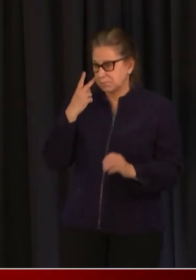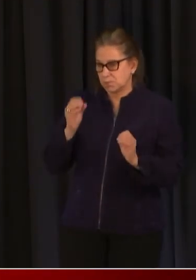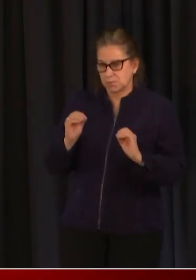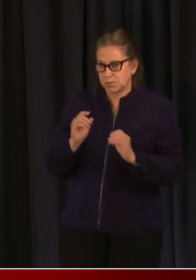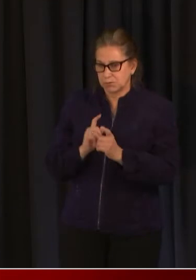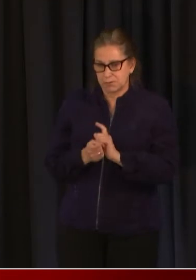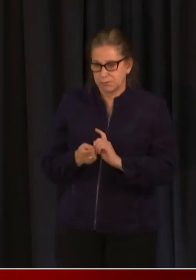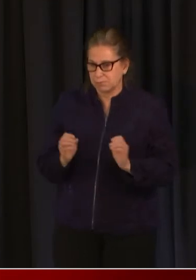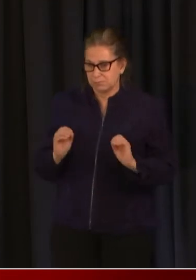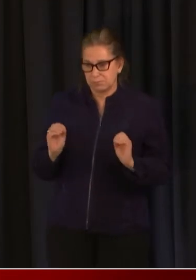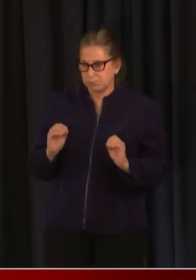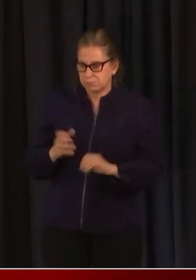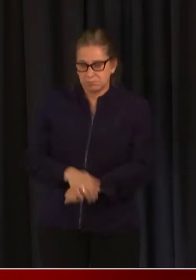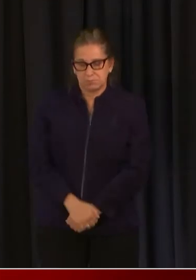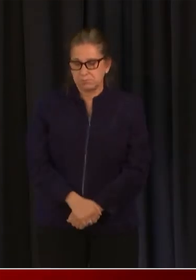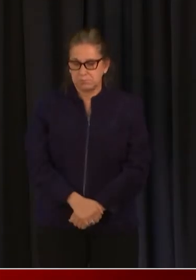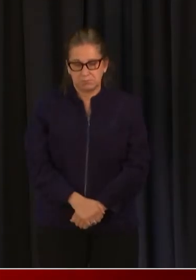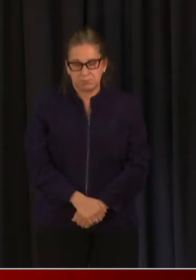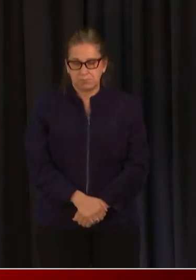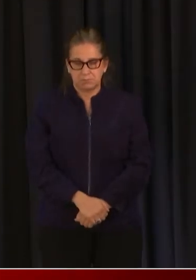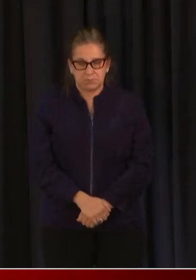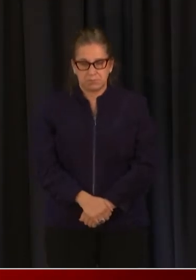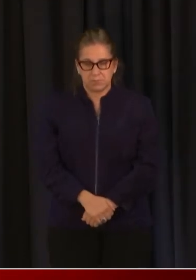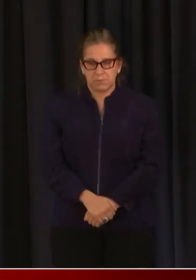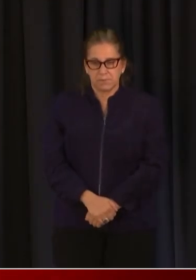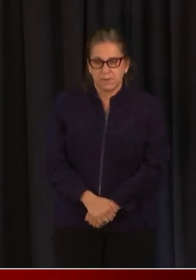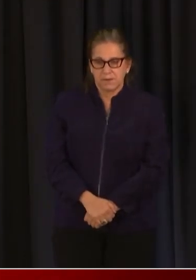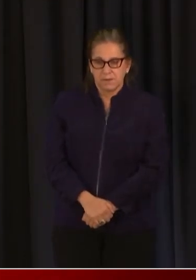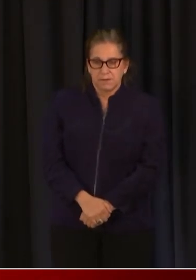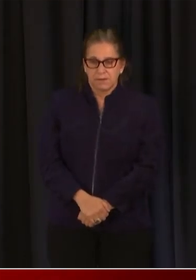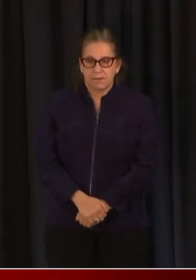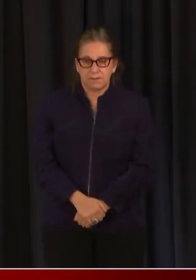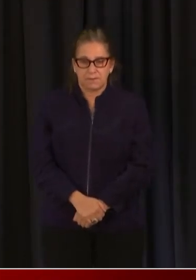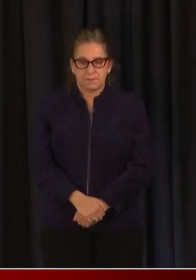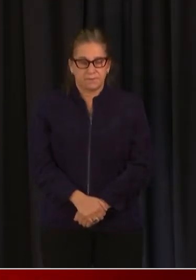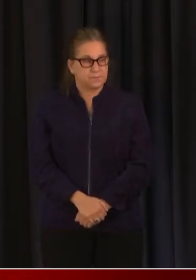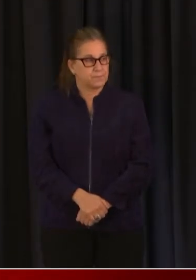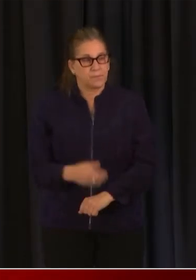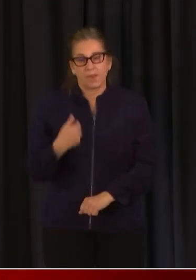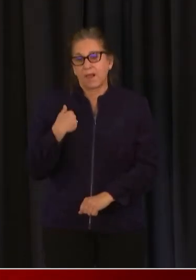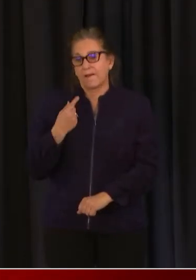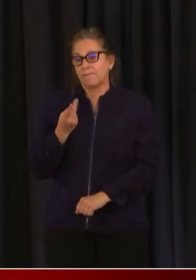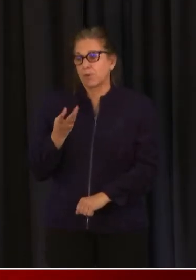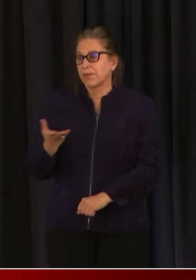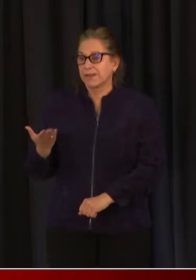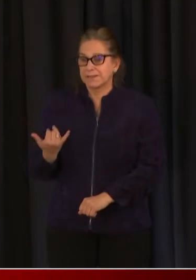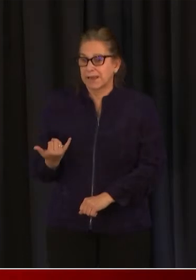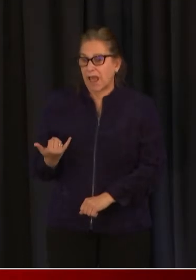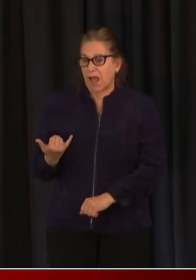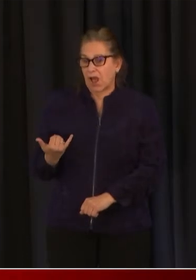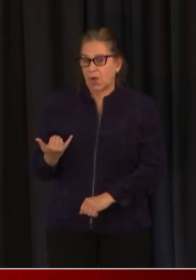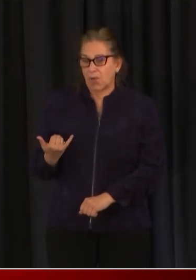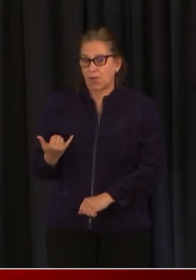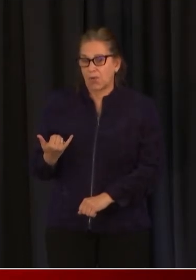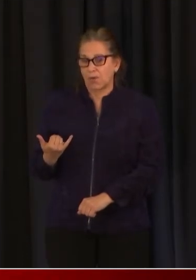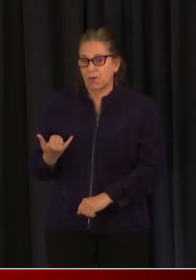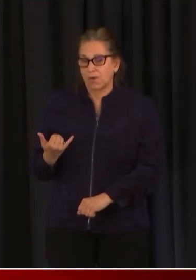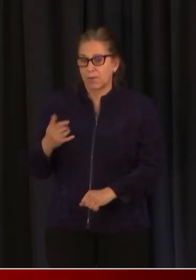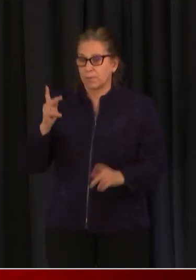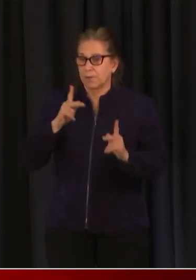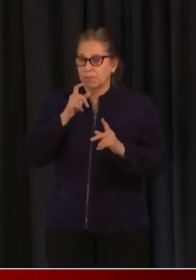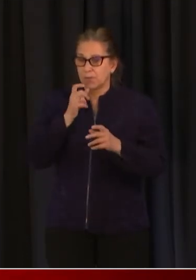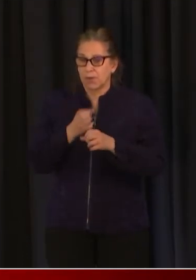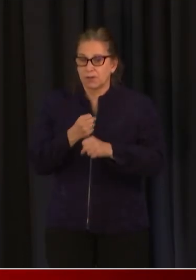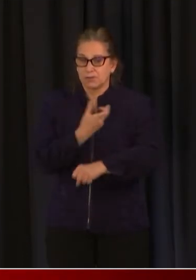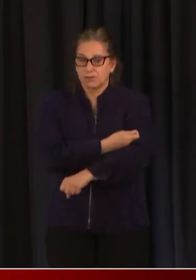As the mayor mentioned earlier, there are a couple of things that are in play now. The people who were early adopters of the vaccine, who